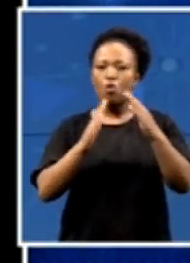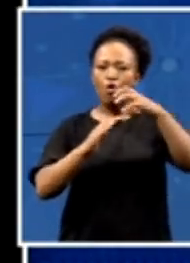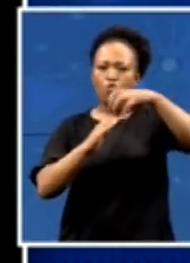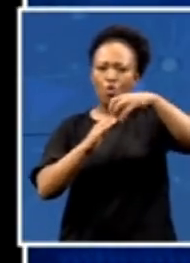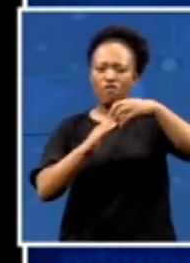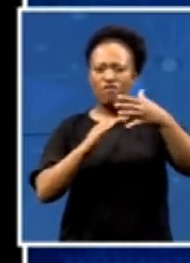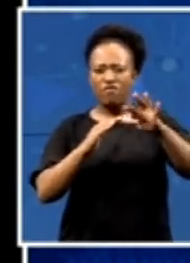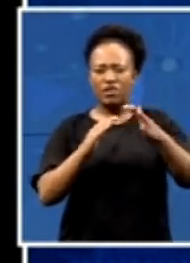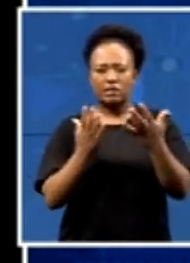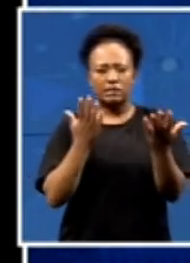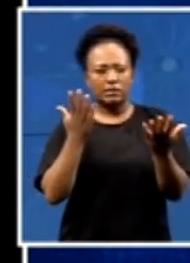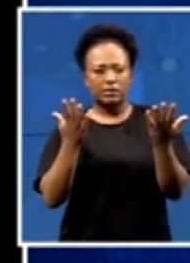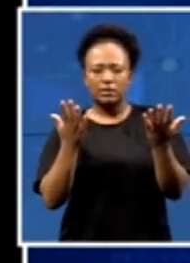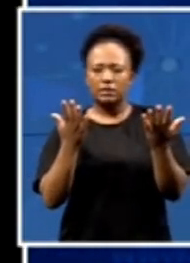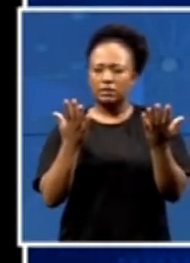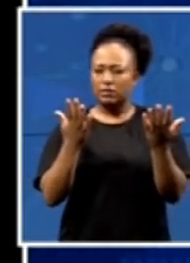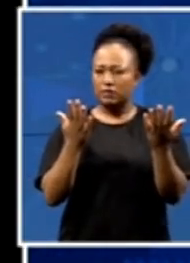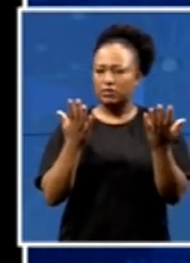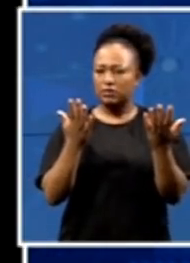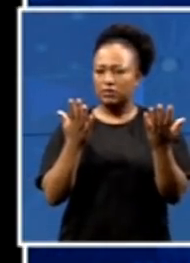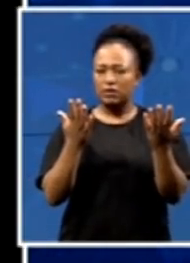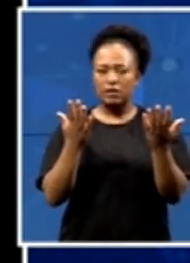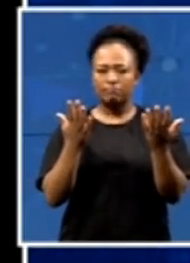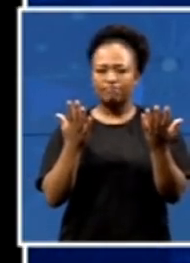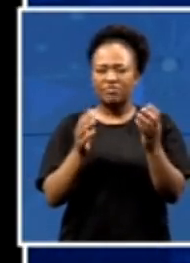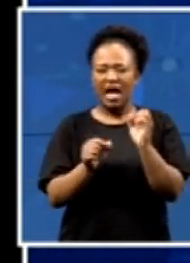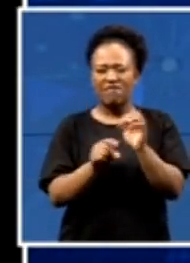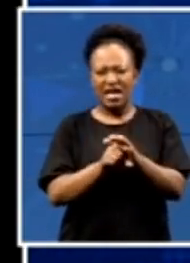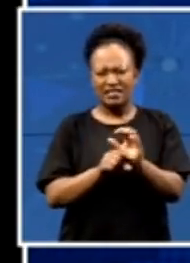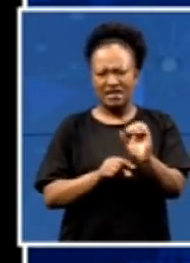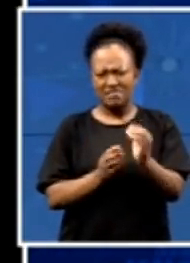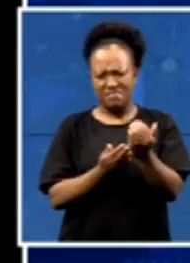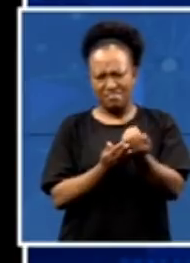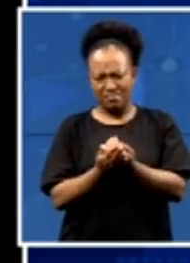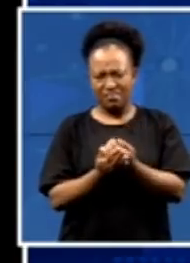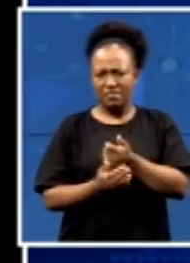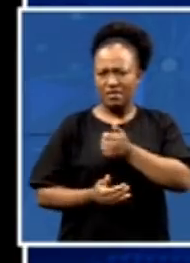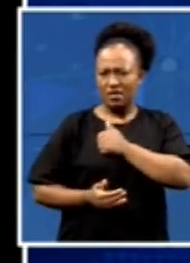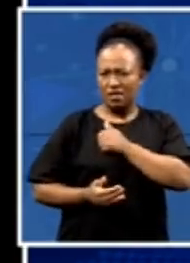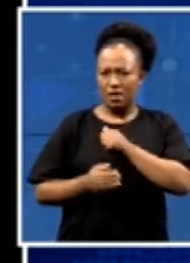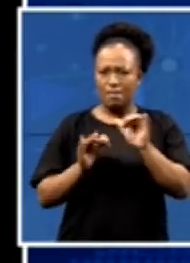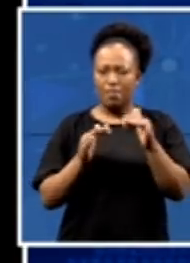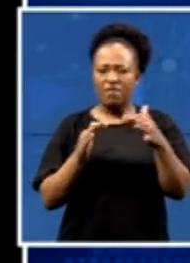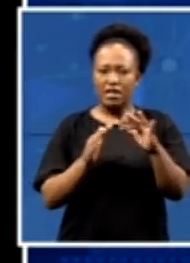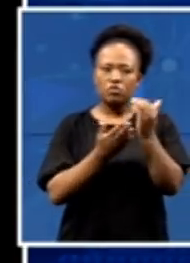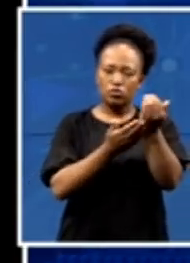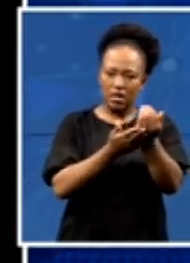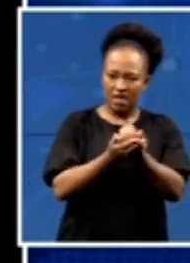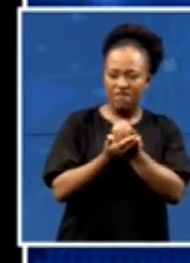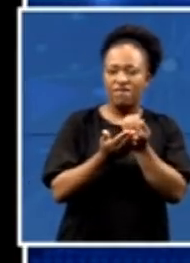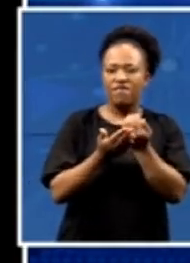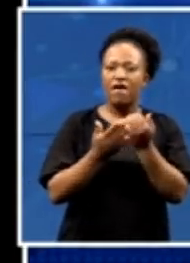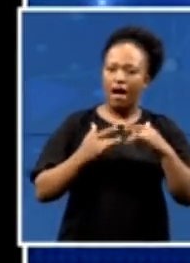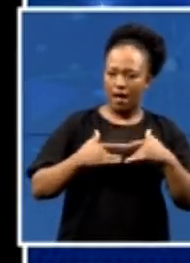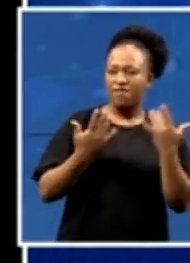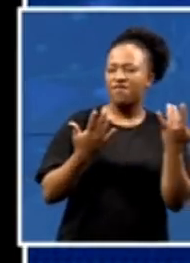established systems to effect a rescue. Fortunately, those people were rescued alive. And also another statement from Major